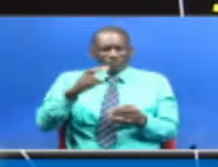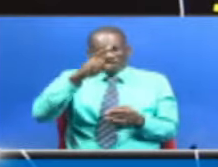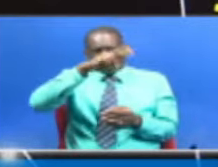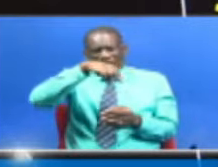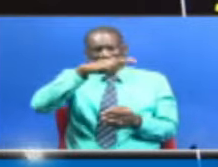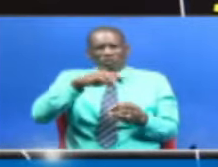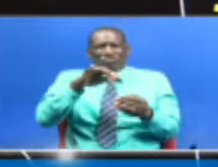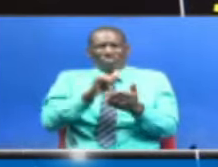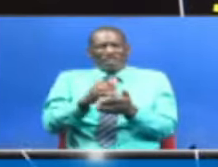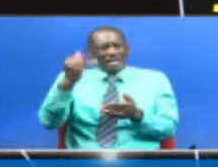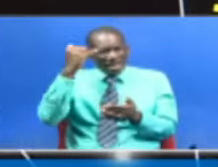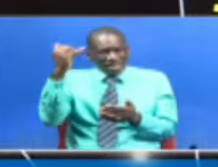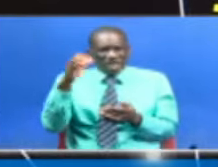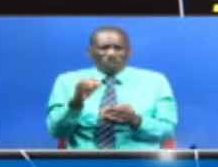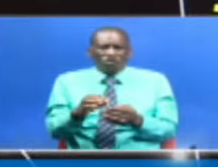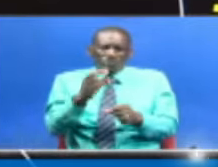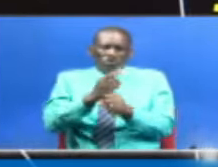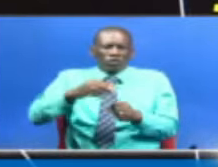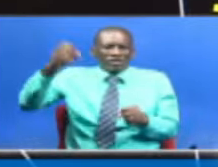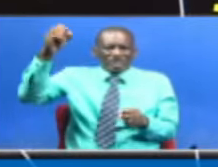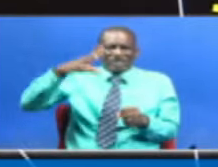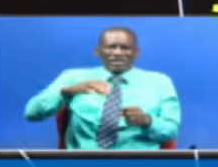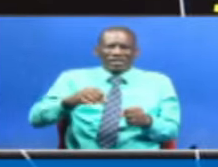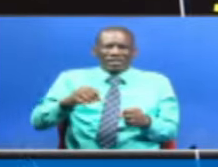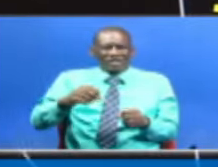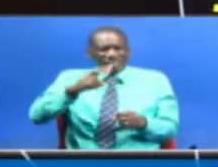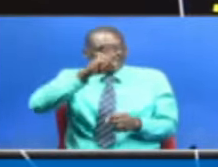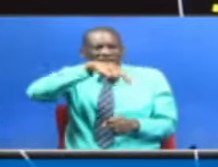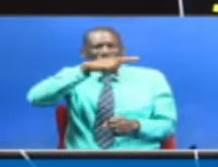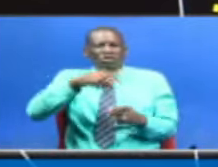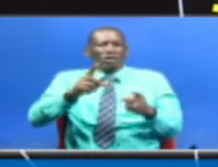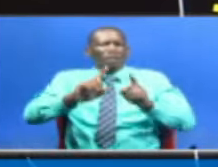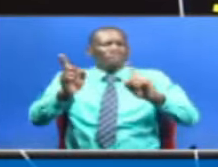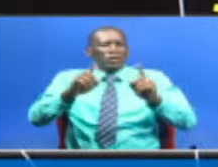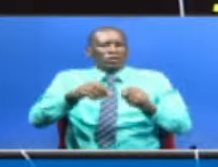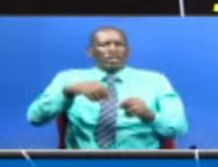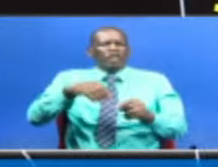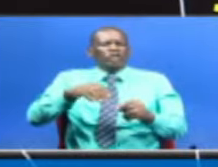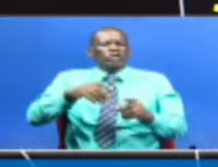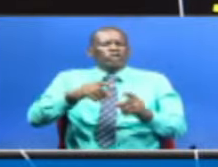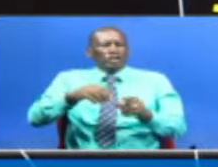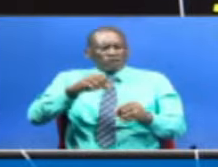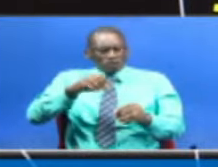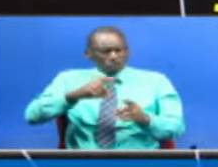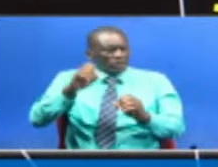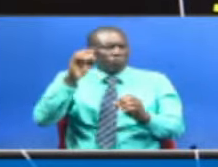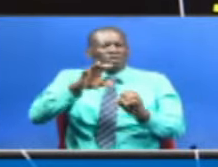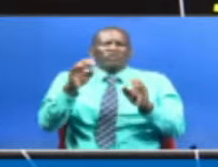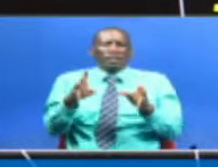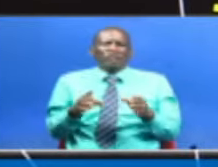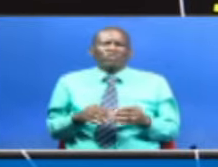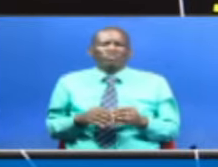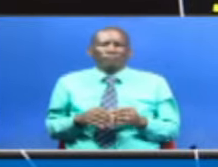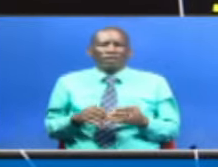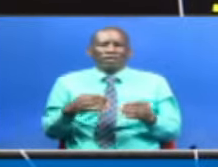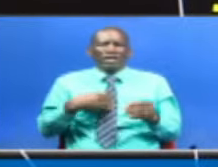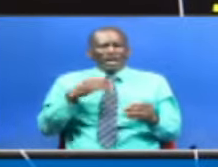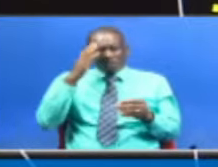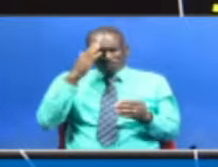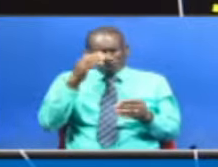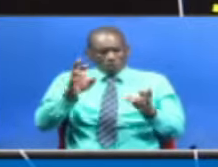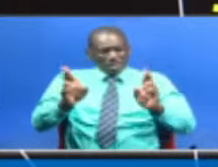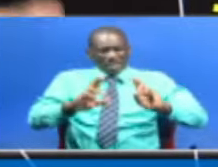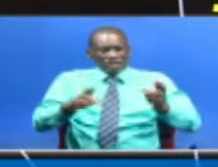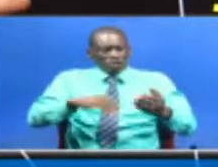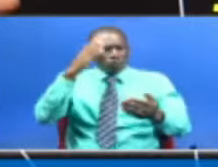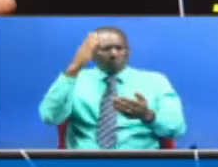That idea of using electricity is a perception, rather than is expensive is a perception, rather than the reality. I think we are willing to